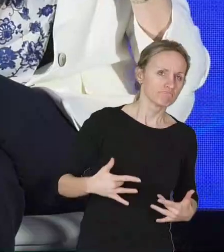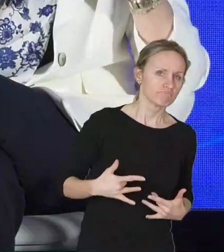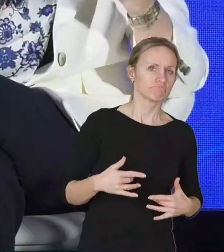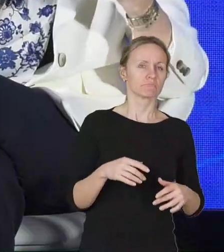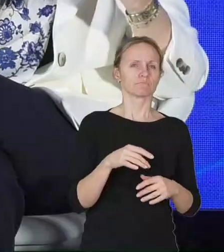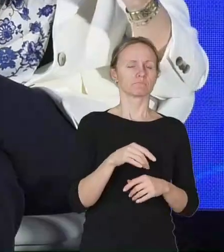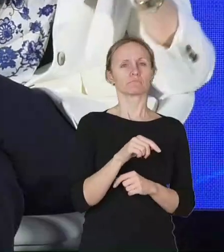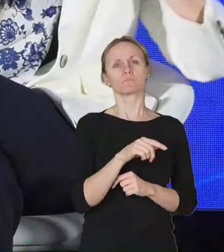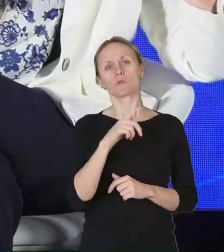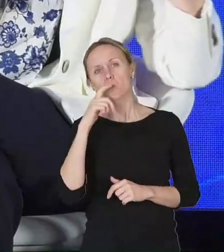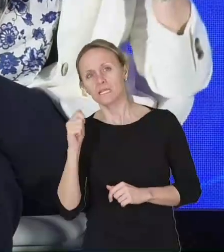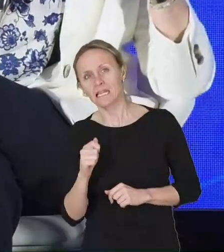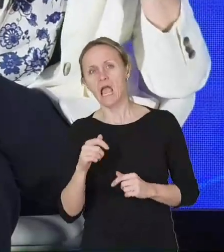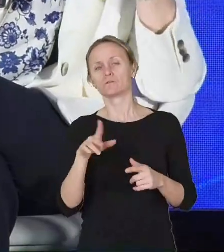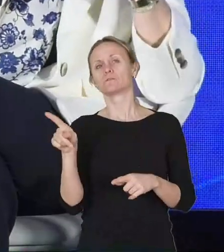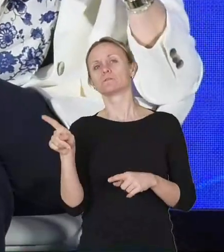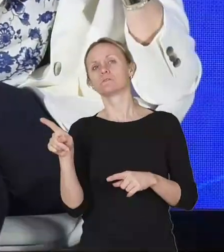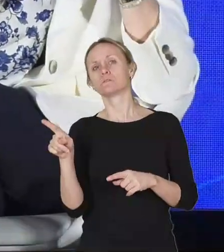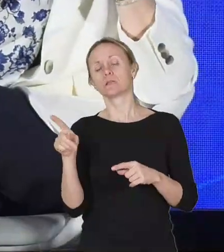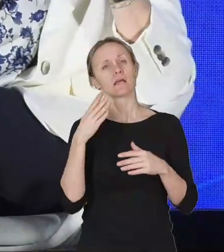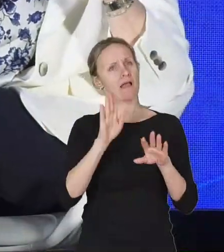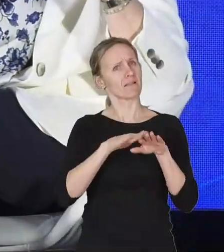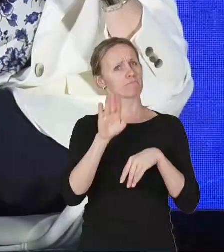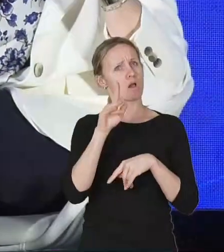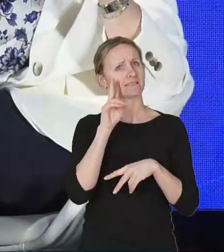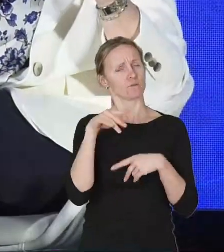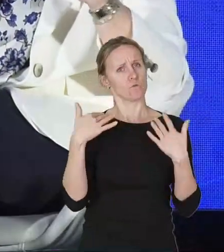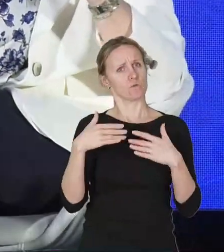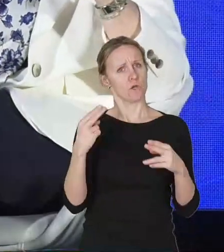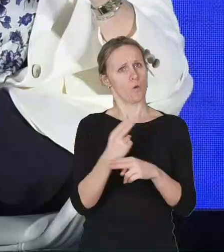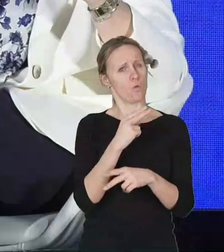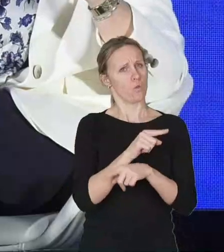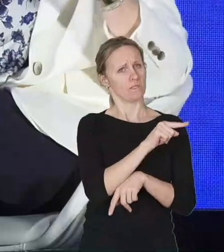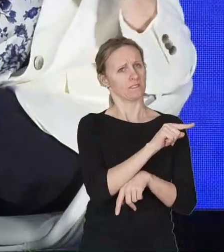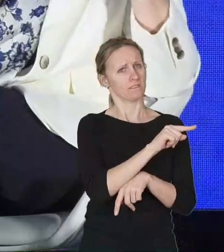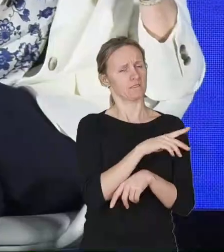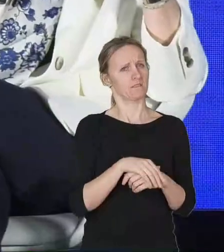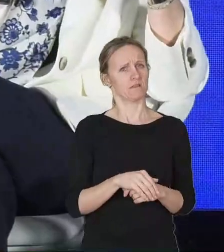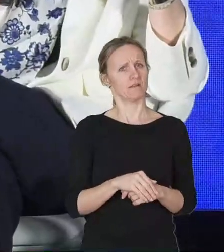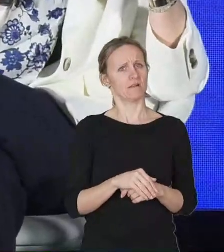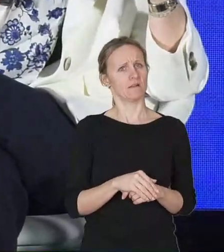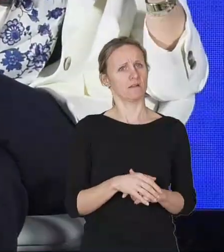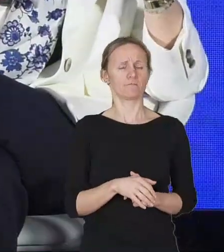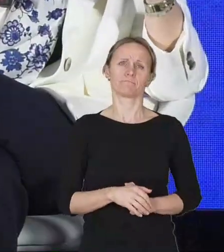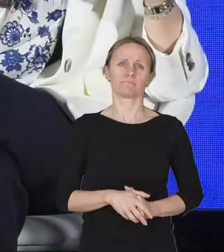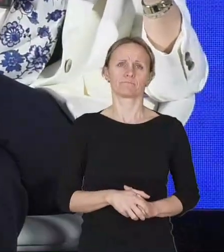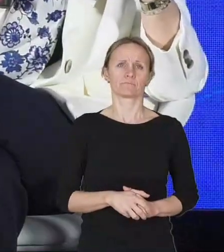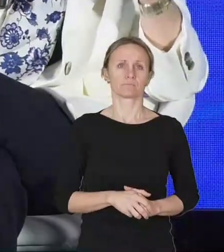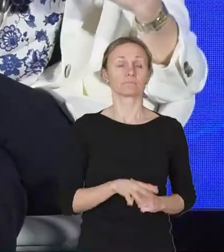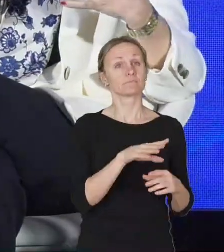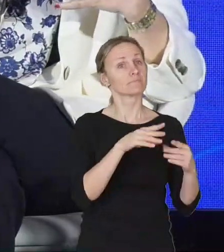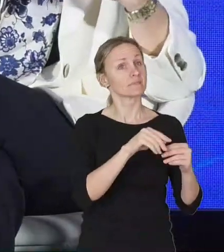in promoting and advancing the regional innovation systems or ecosystems, which were much